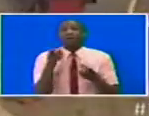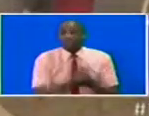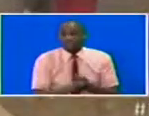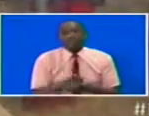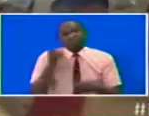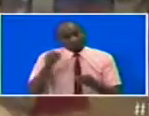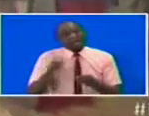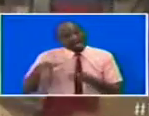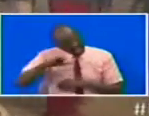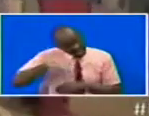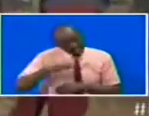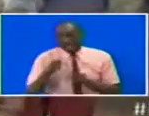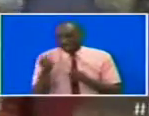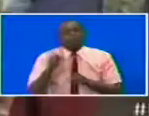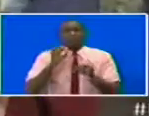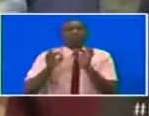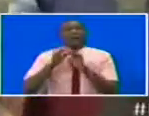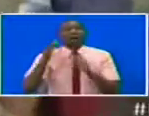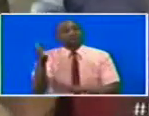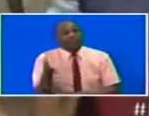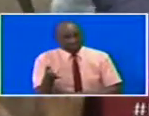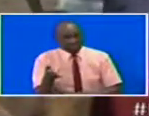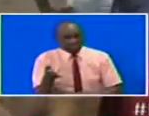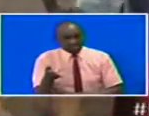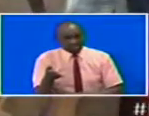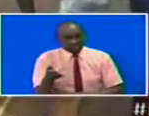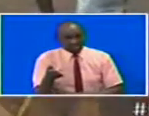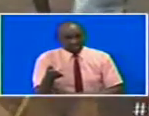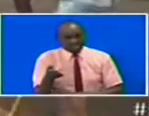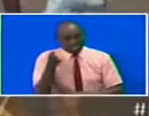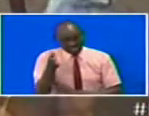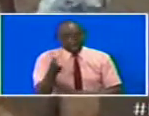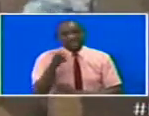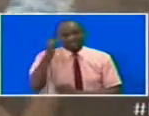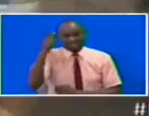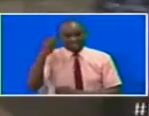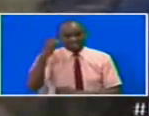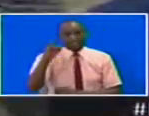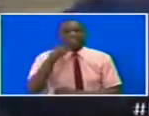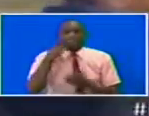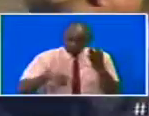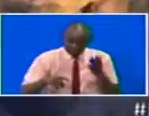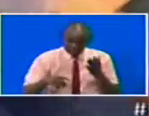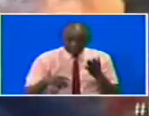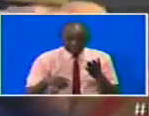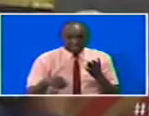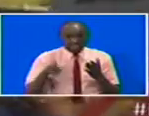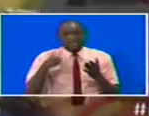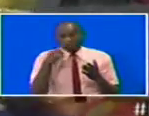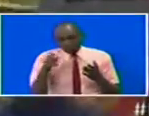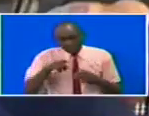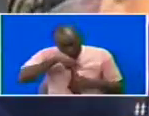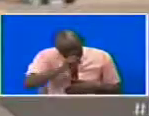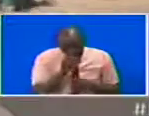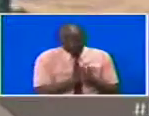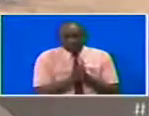in a place called Loruk and Chepkalacha, that is in Tiati constituency. And they say, and he said, if the officers have